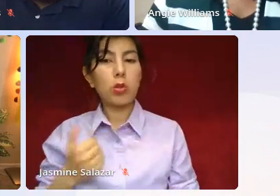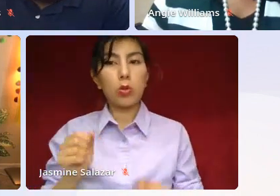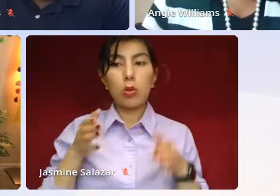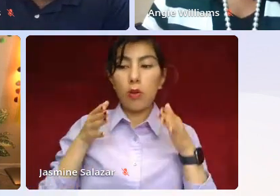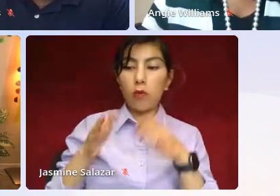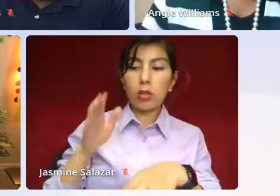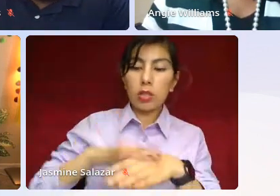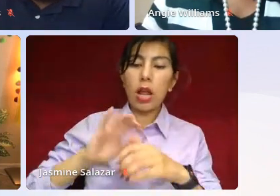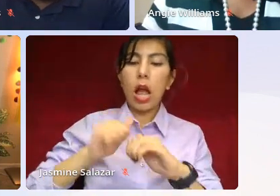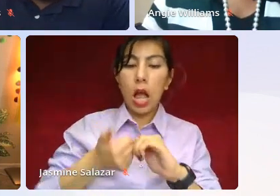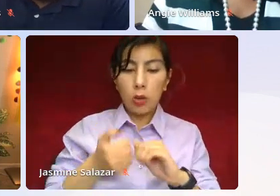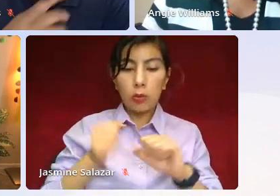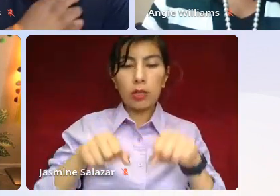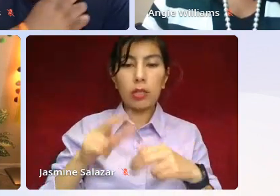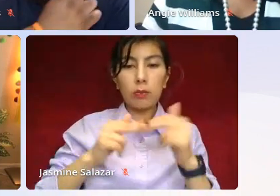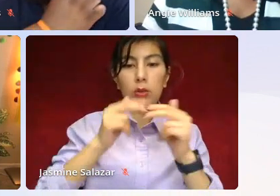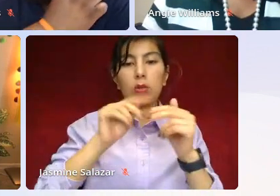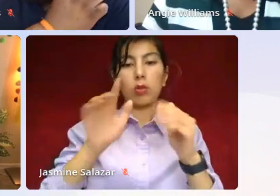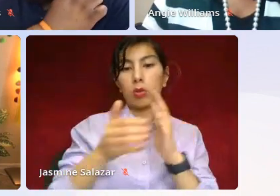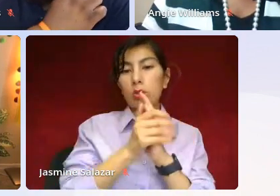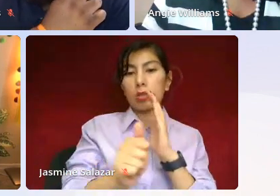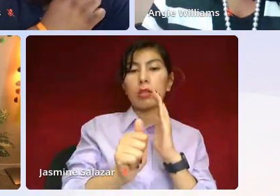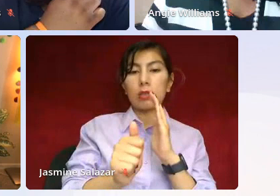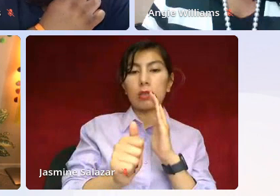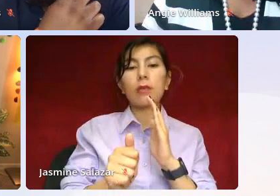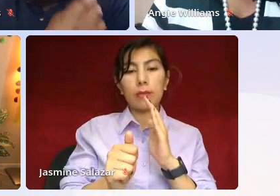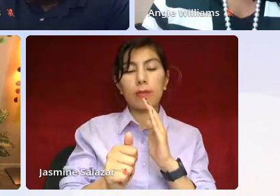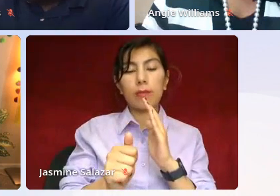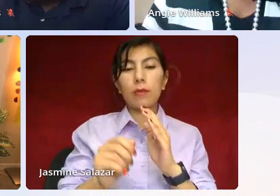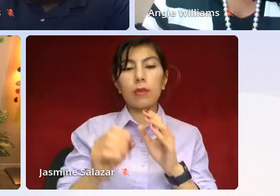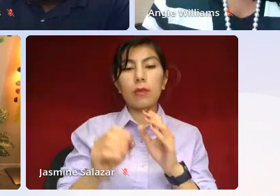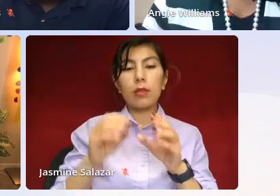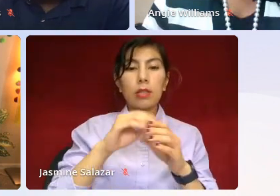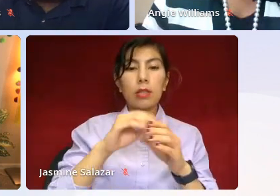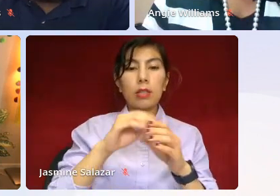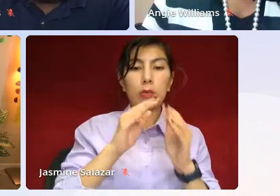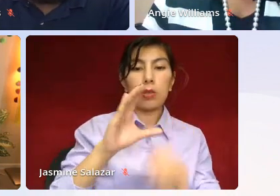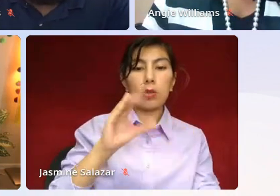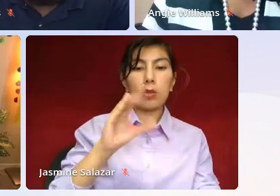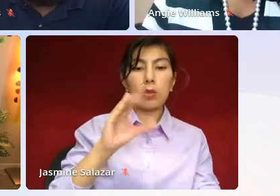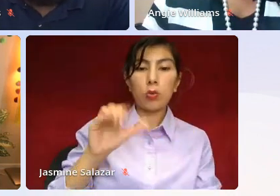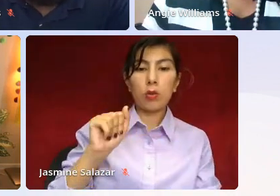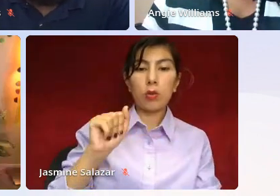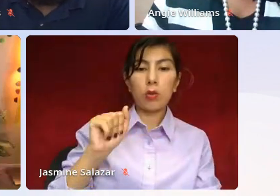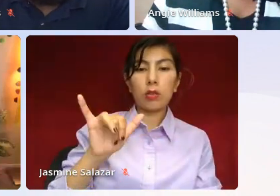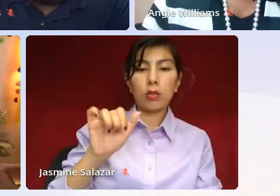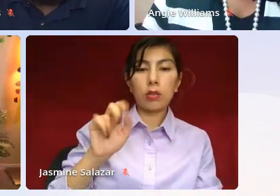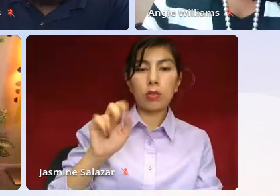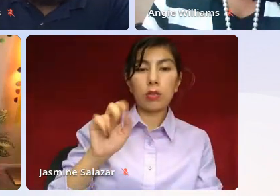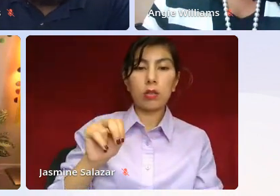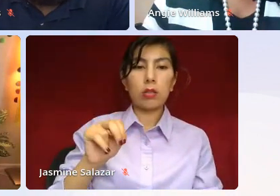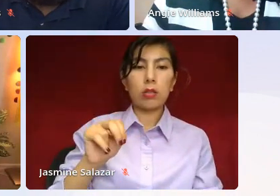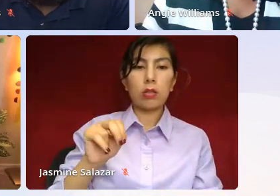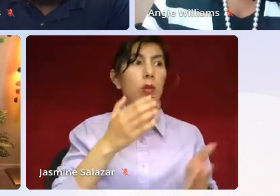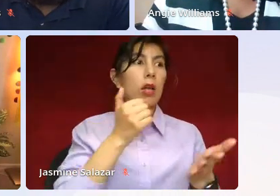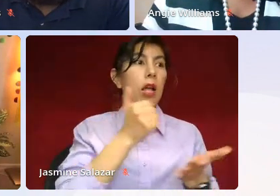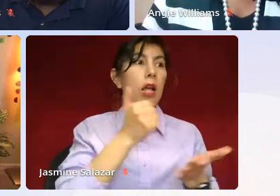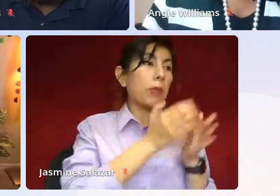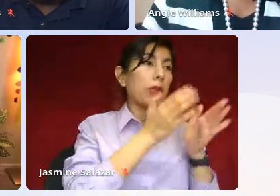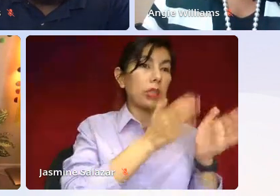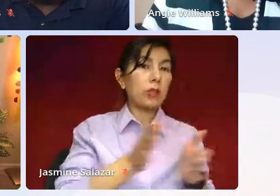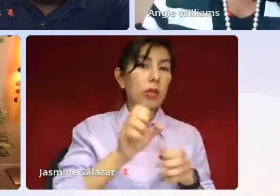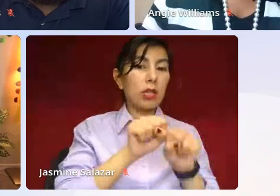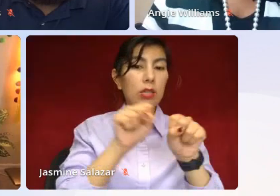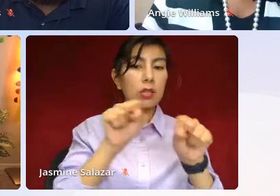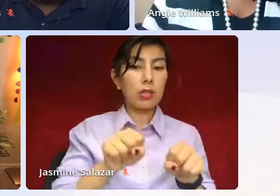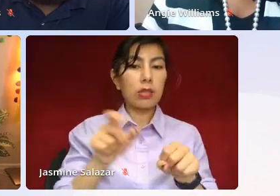we build up those skills, and our community coalition that were actually helping us plan the system, they were receiving